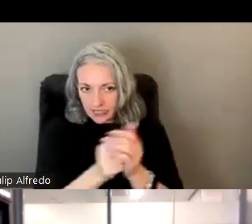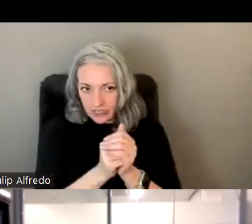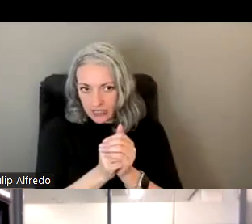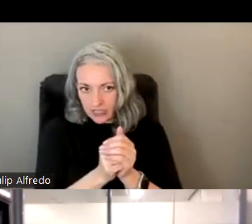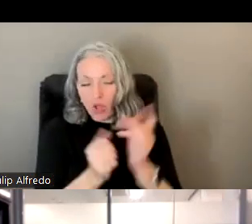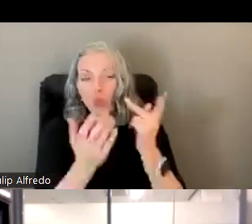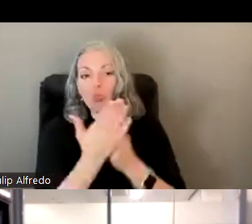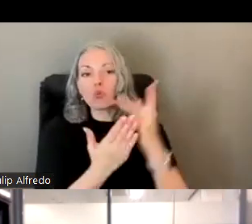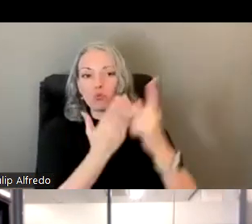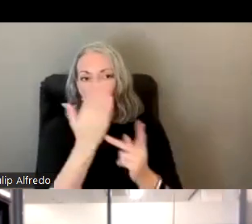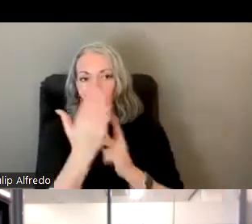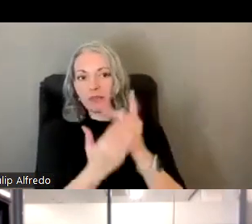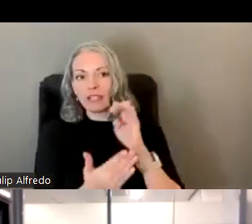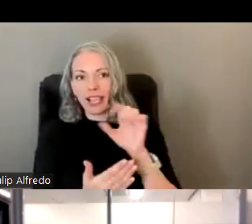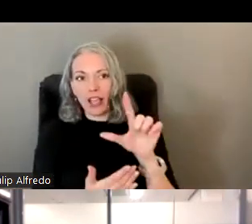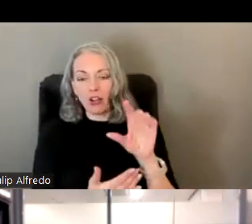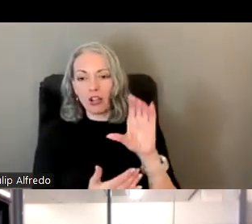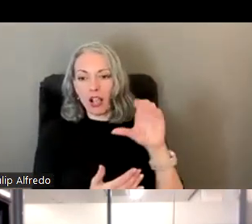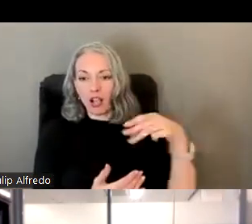programs, the Cal Compass, that are